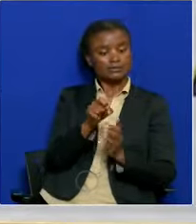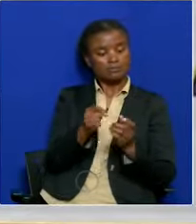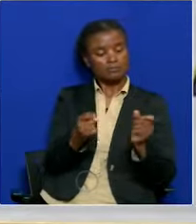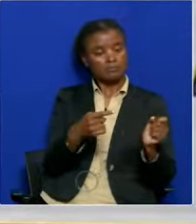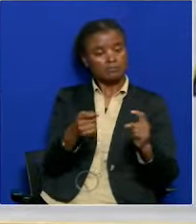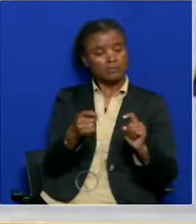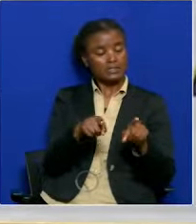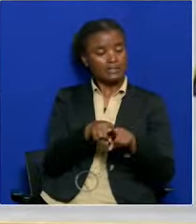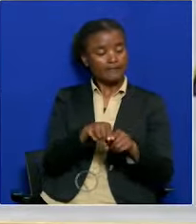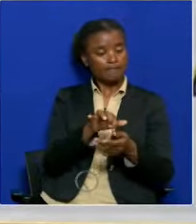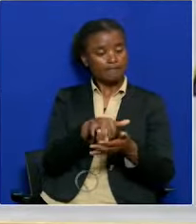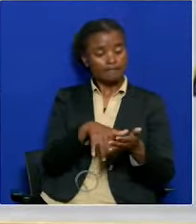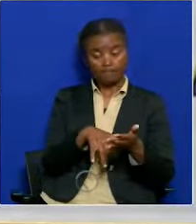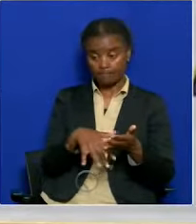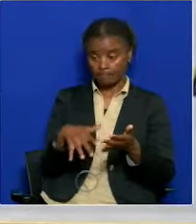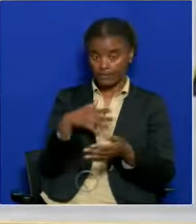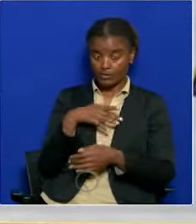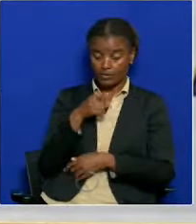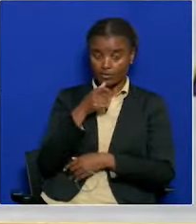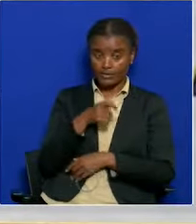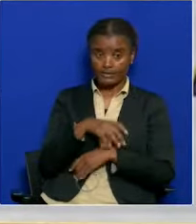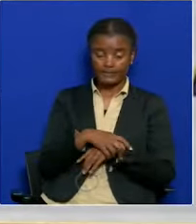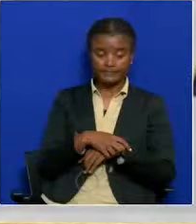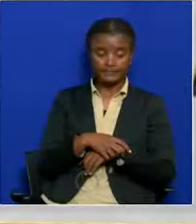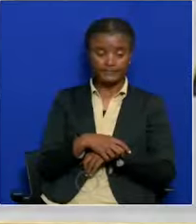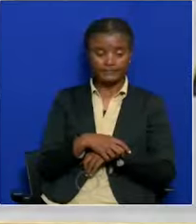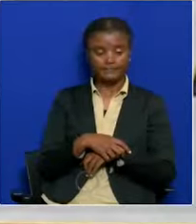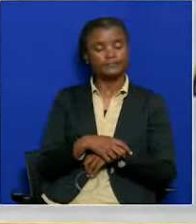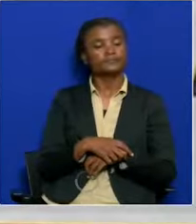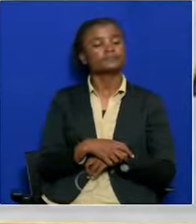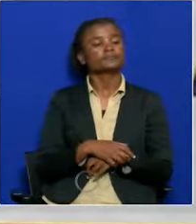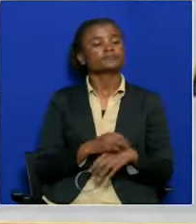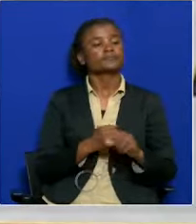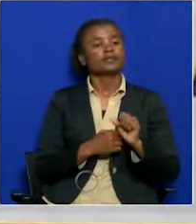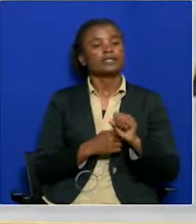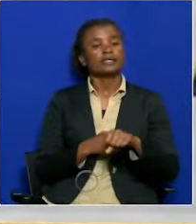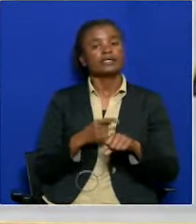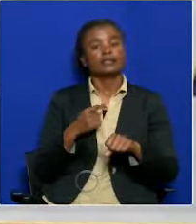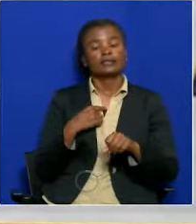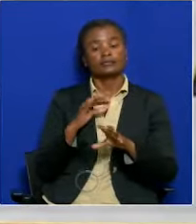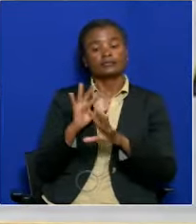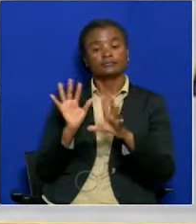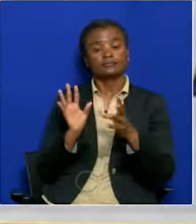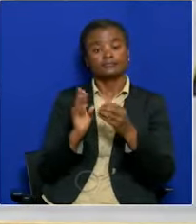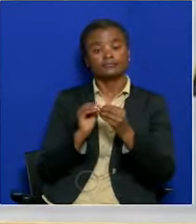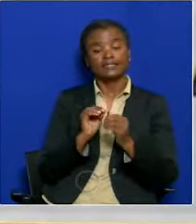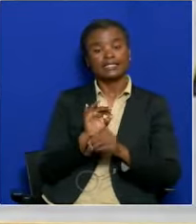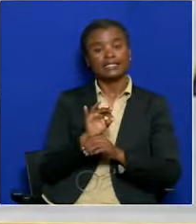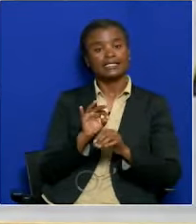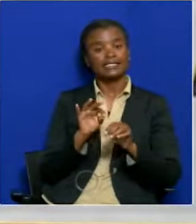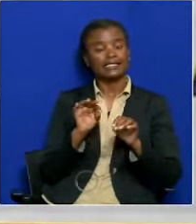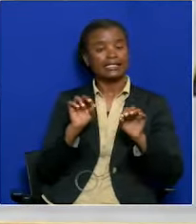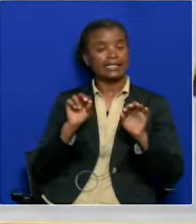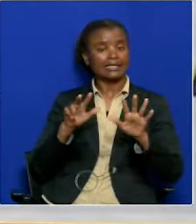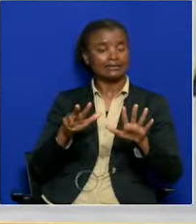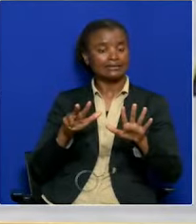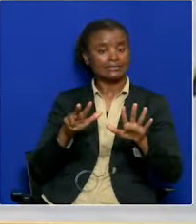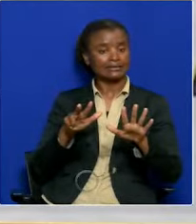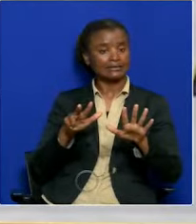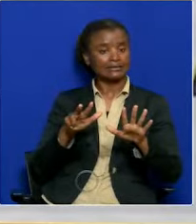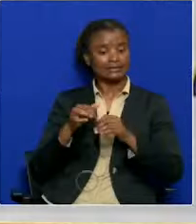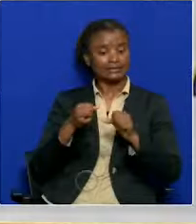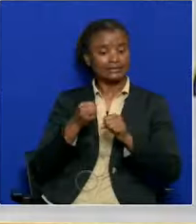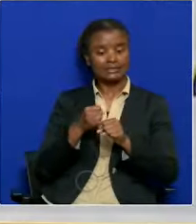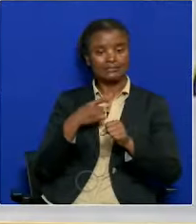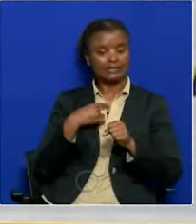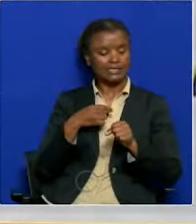to comment on that? Yeah, for the 38 years I had in the police, I never belonged to any faction. And I